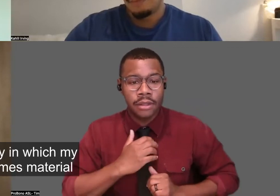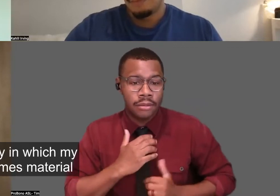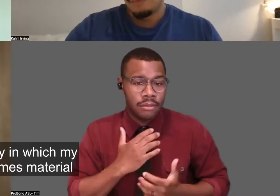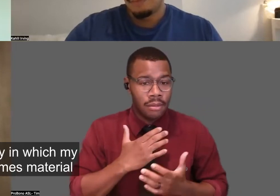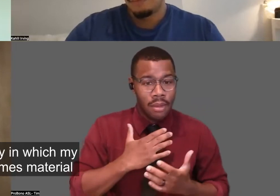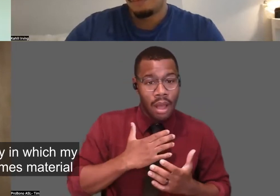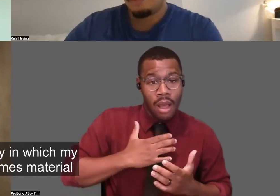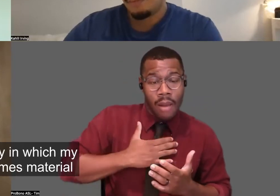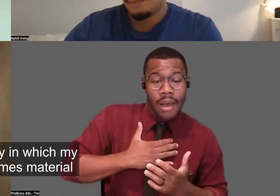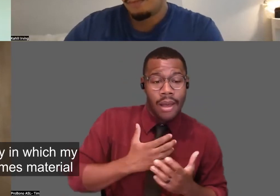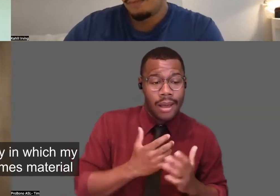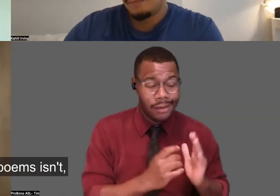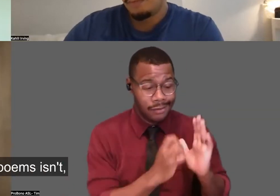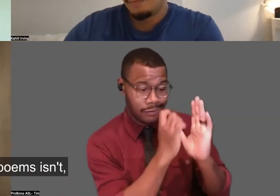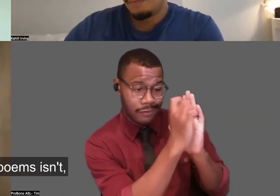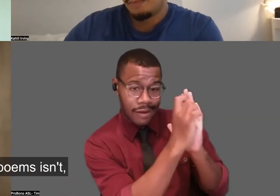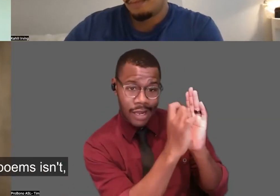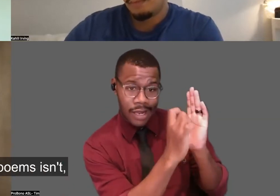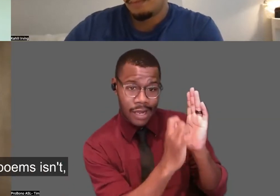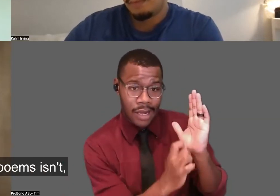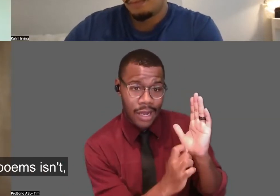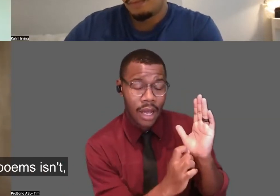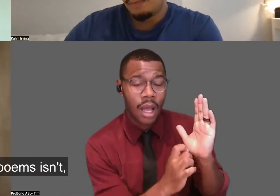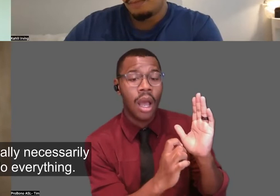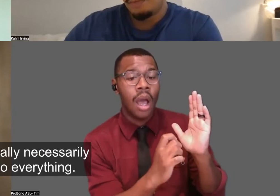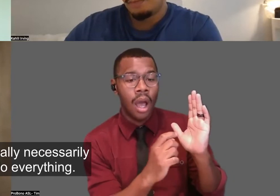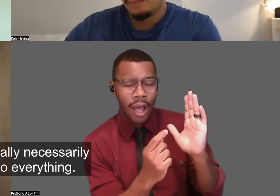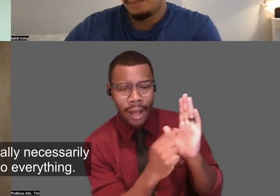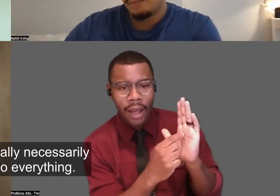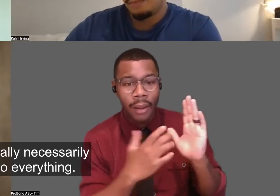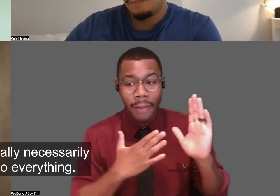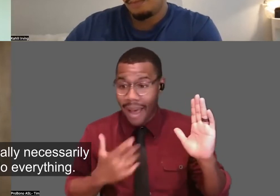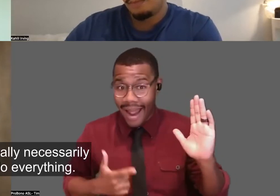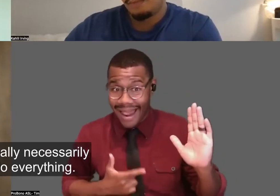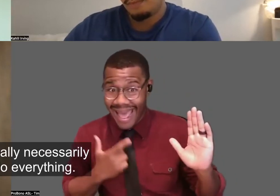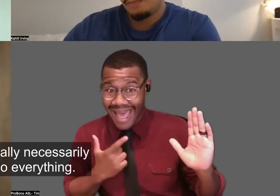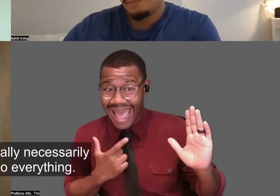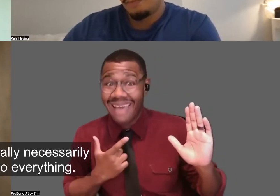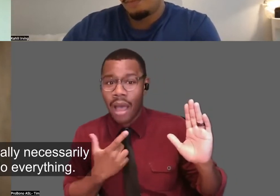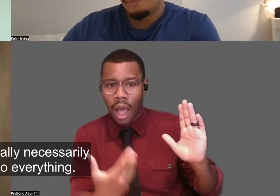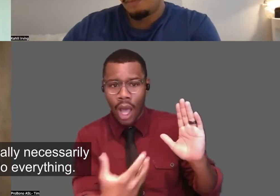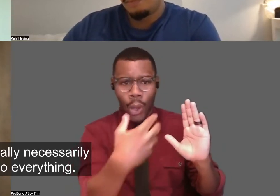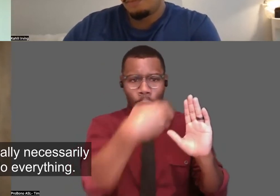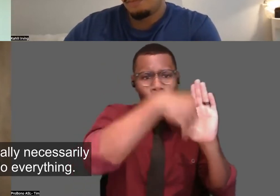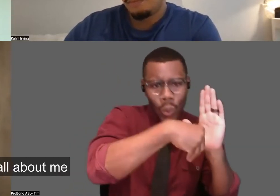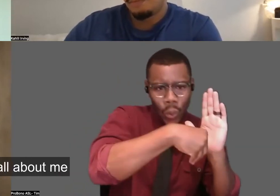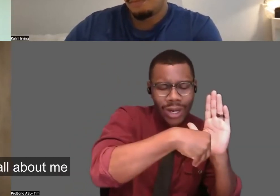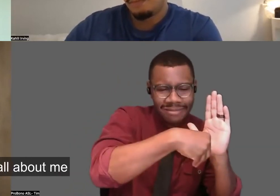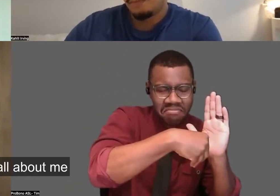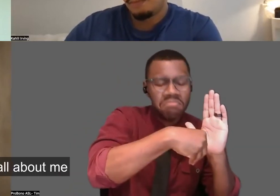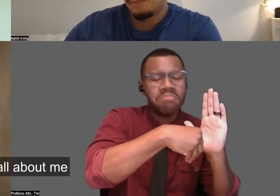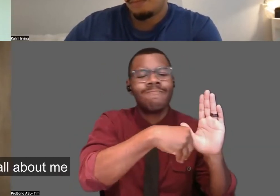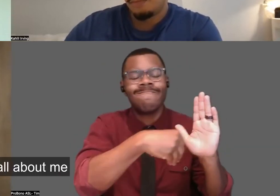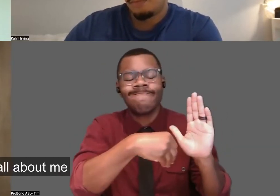which my life becomes material for the poems, it doesn't really necessarily have to do everything. It's not